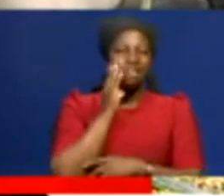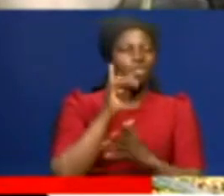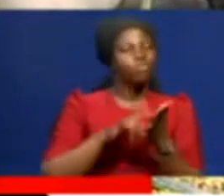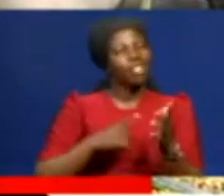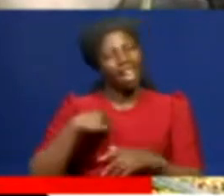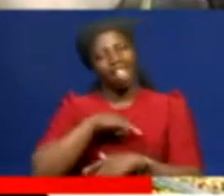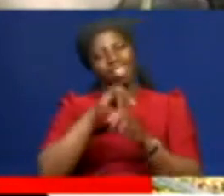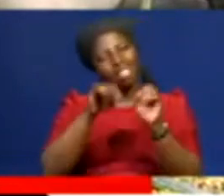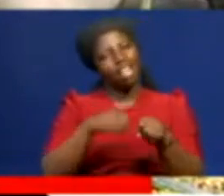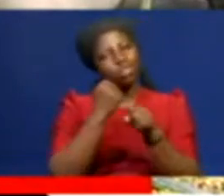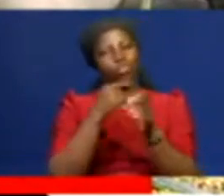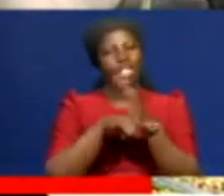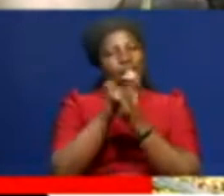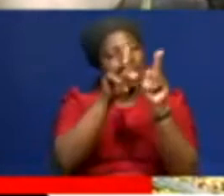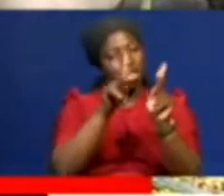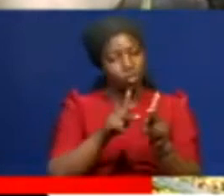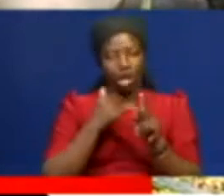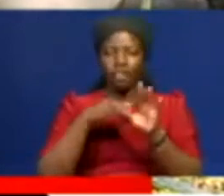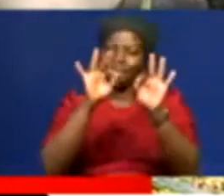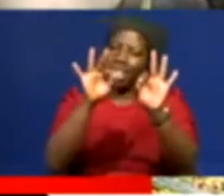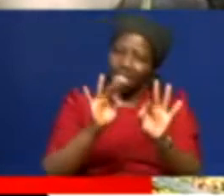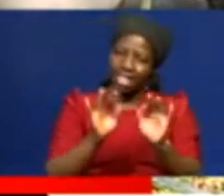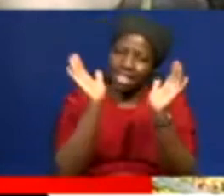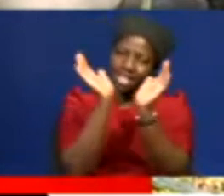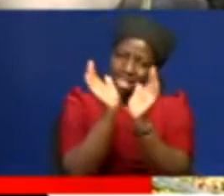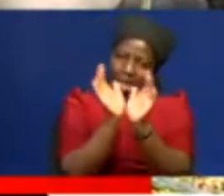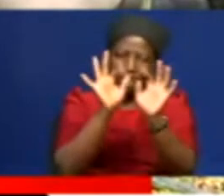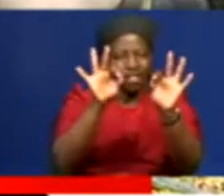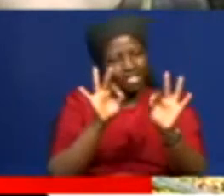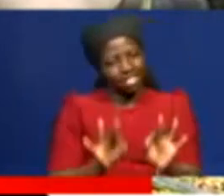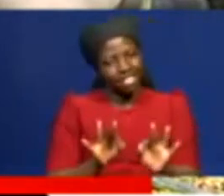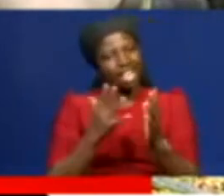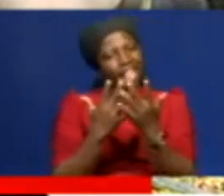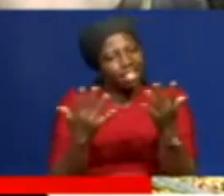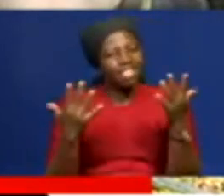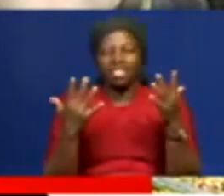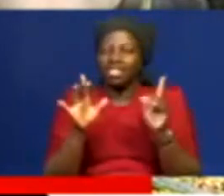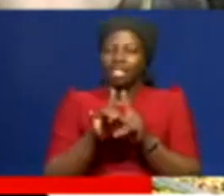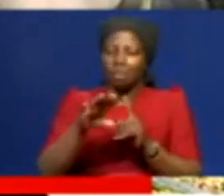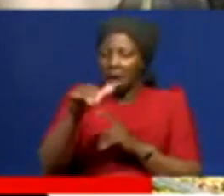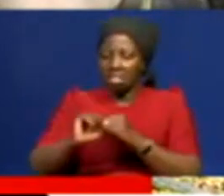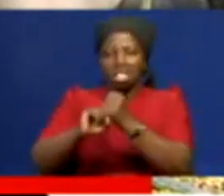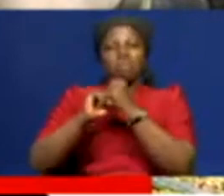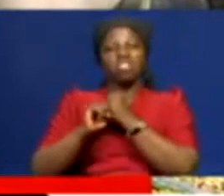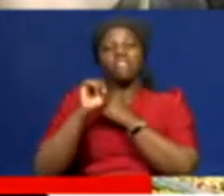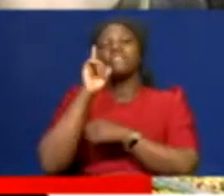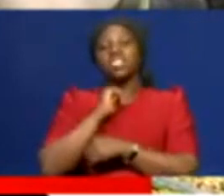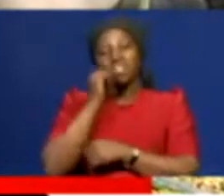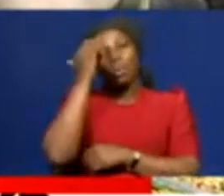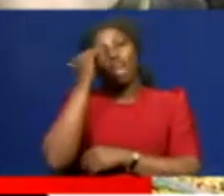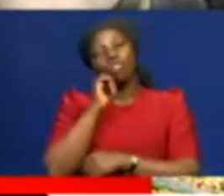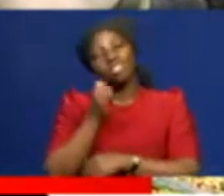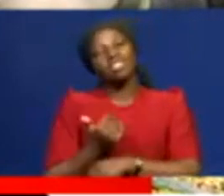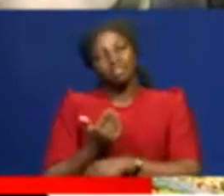Kisumu. We have a fantastic stadium, mm-hmm, fantastic facilities, and the county has supported us, so why not? Mm-hmm.